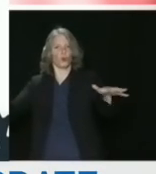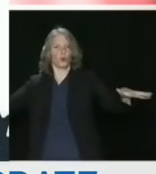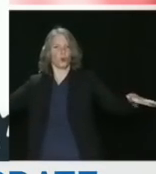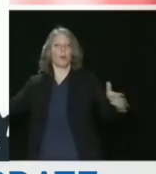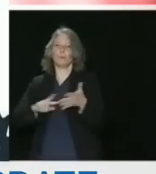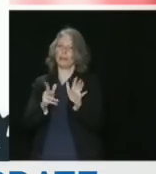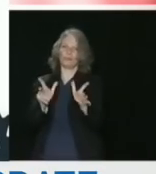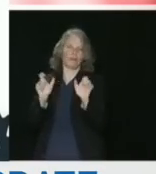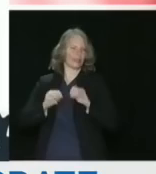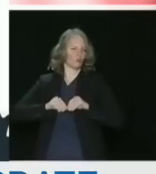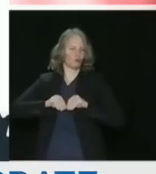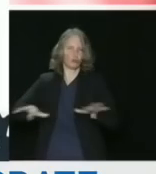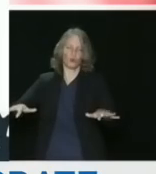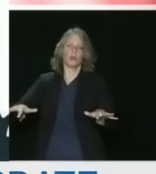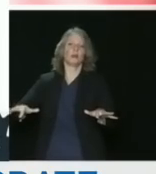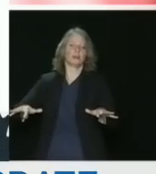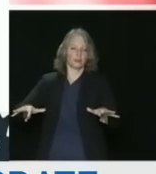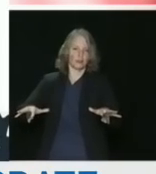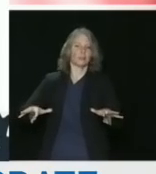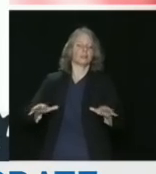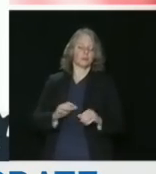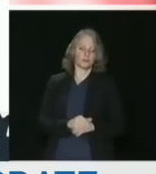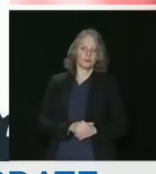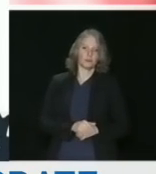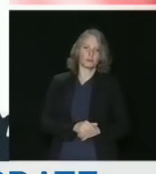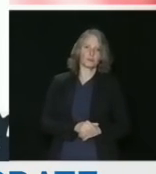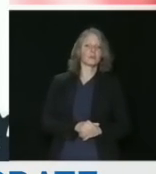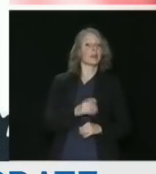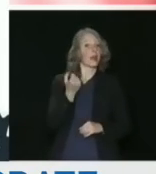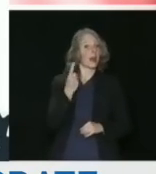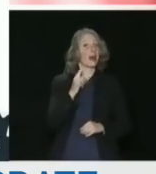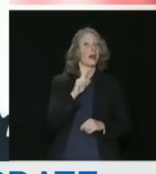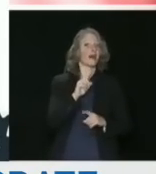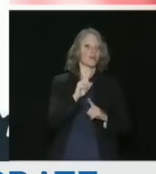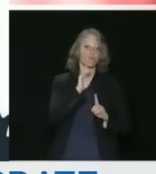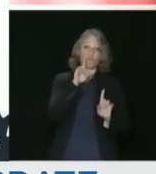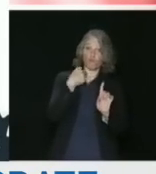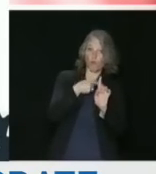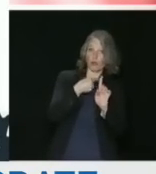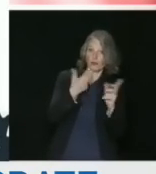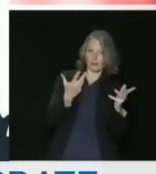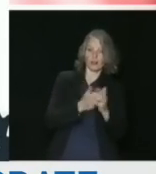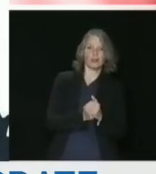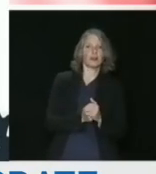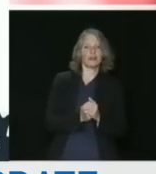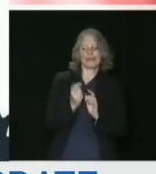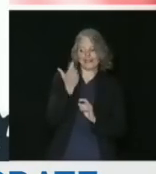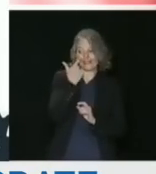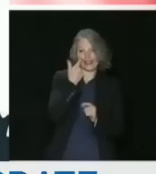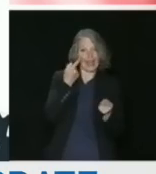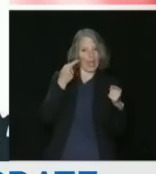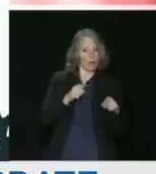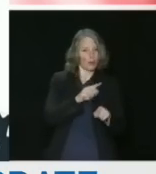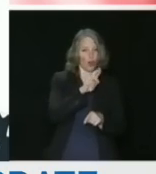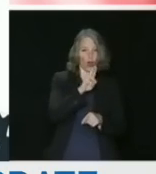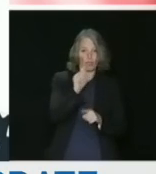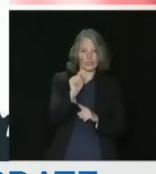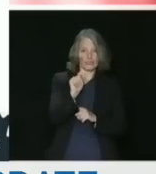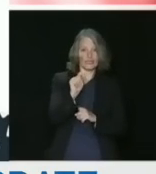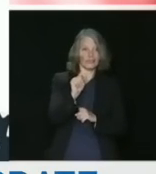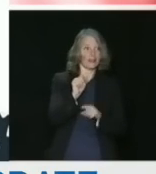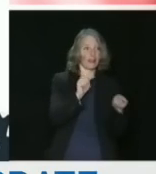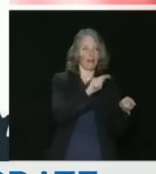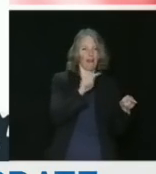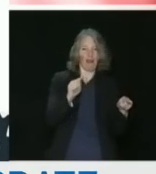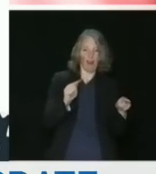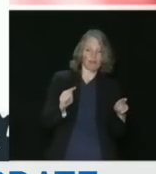increasing the size of the epidemic with each generation of spread. But there is good news. In recent days, after the